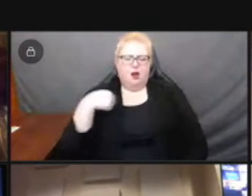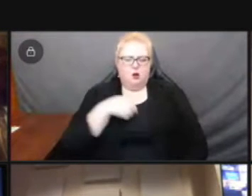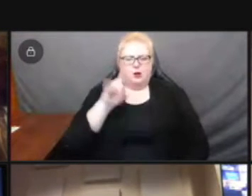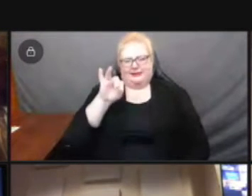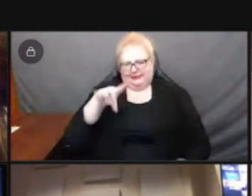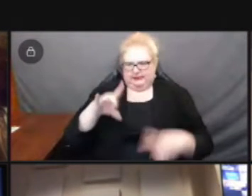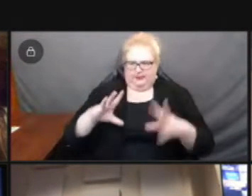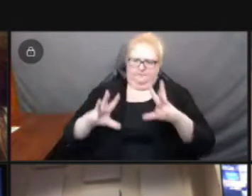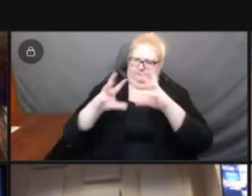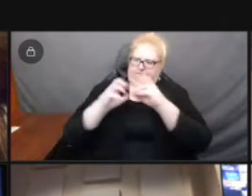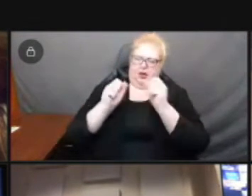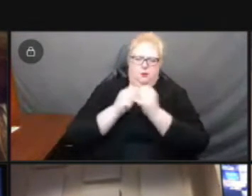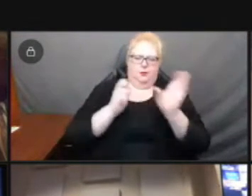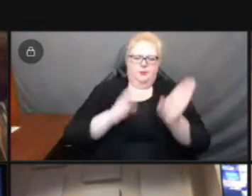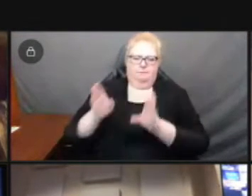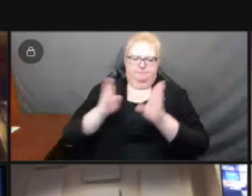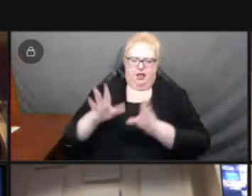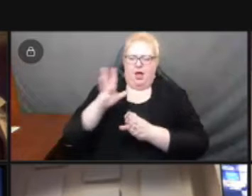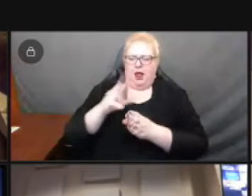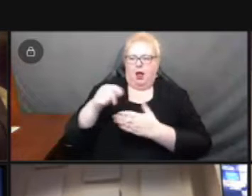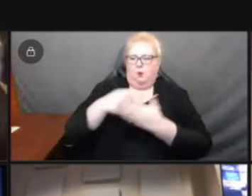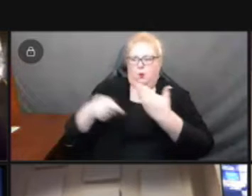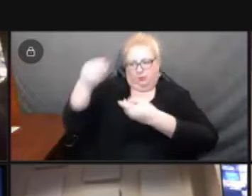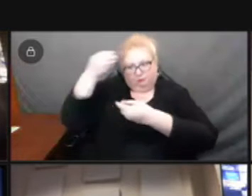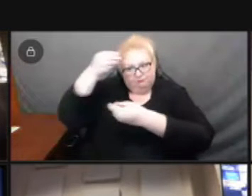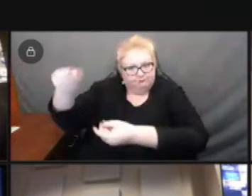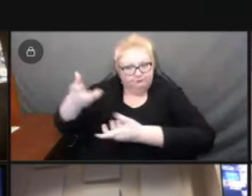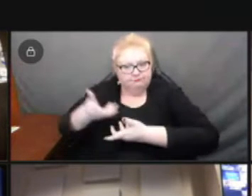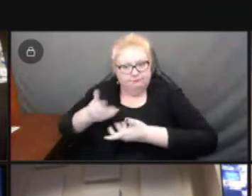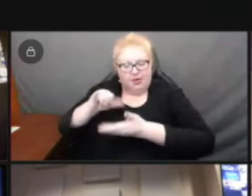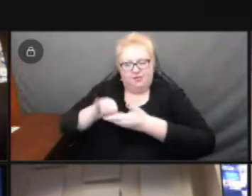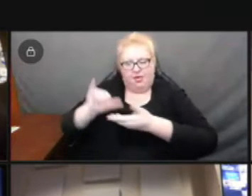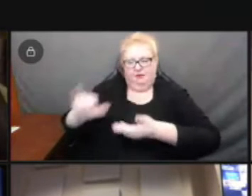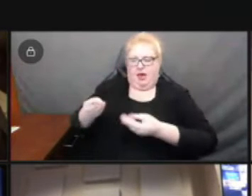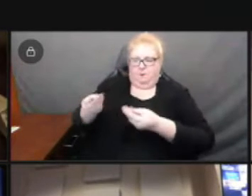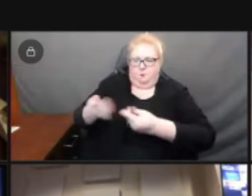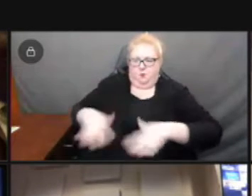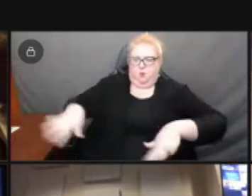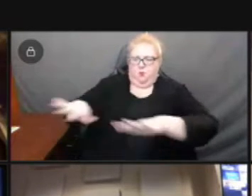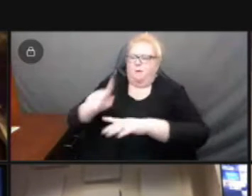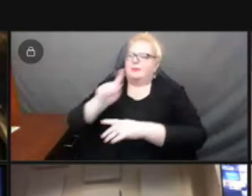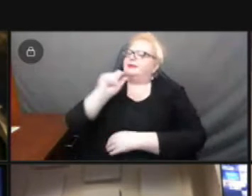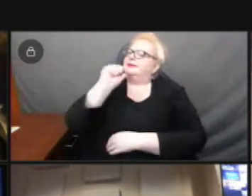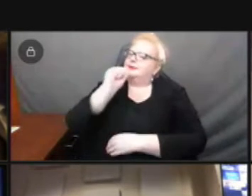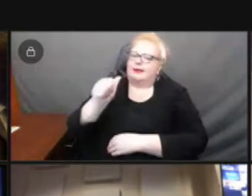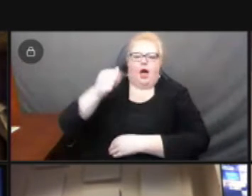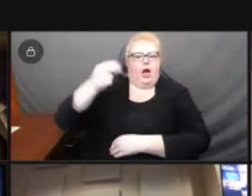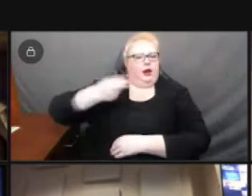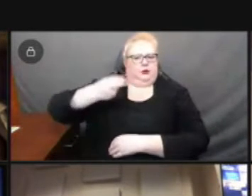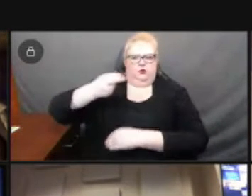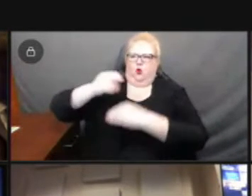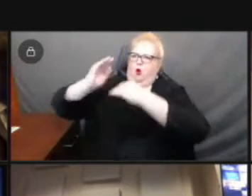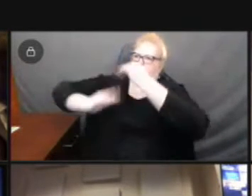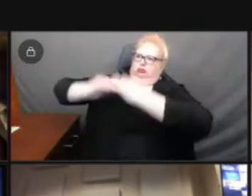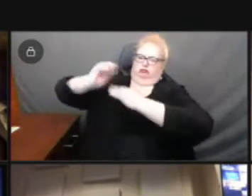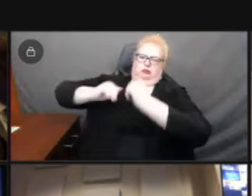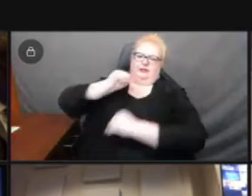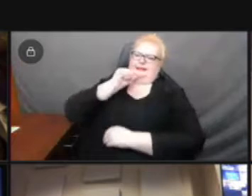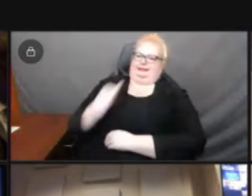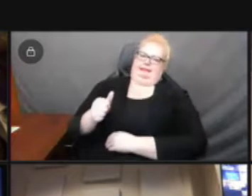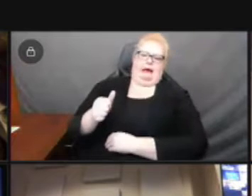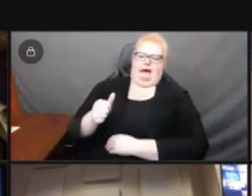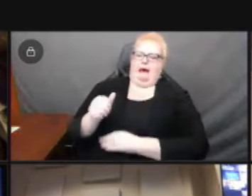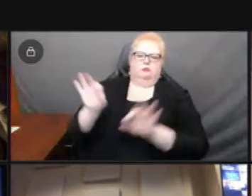planning, and the information that they provided to us that the property is not a historical structure. Now, the information that I